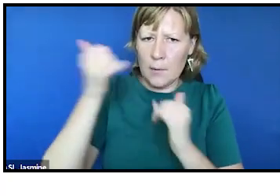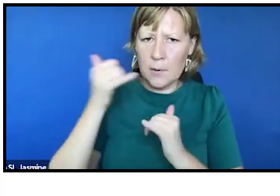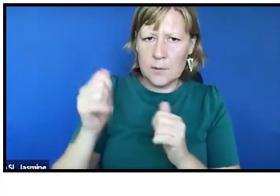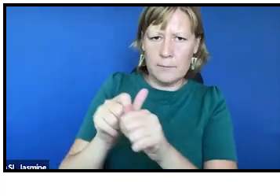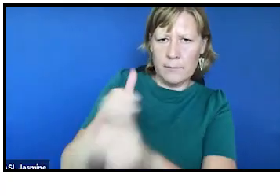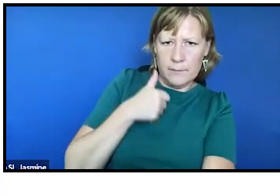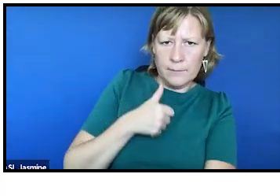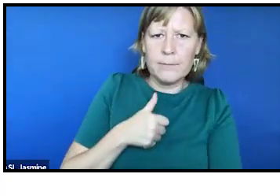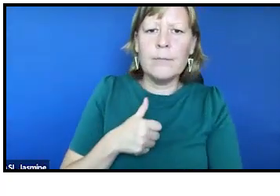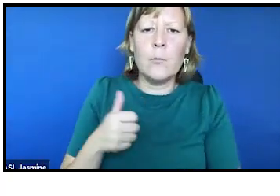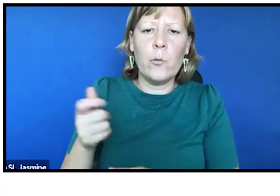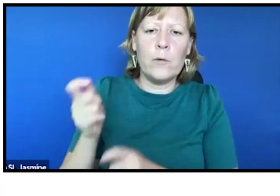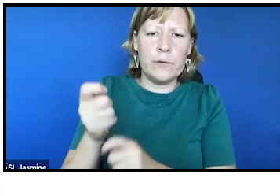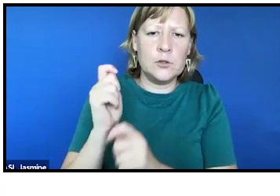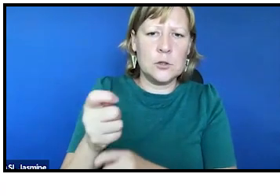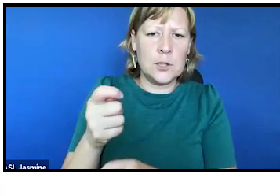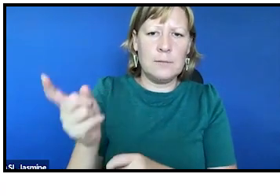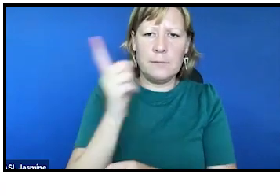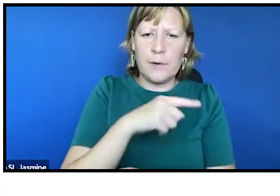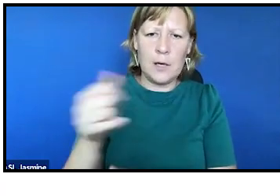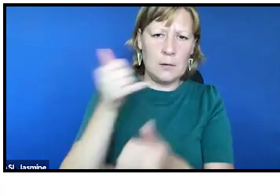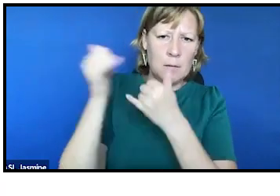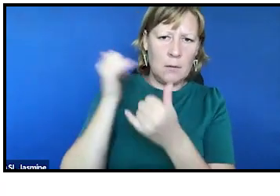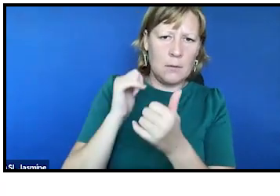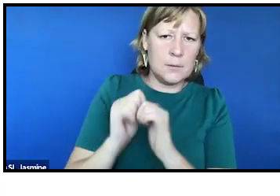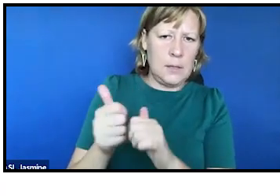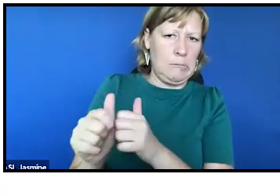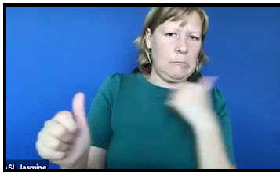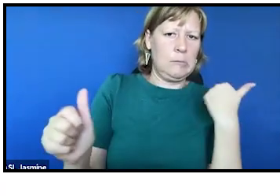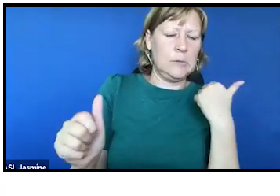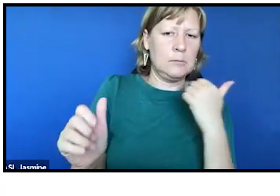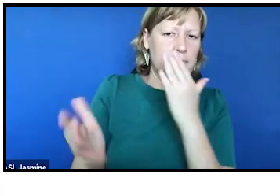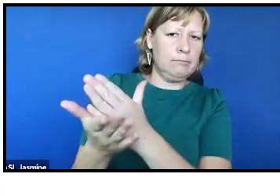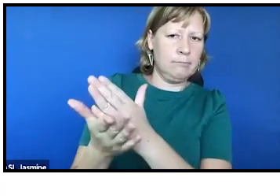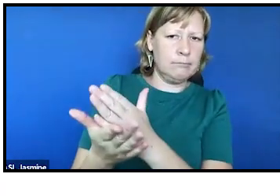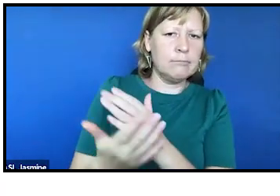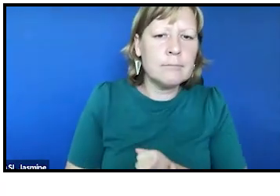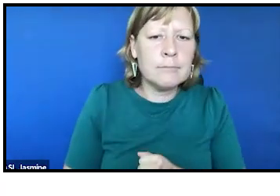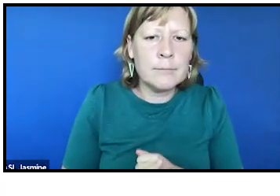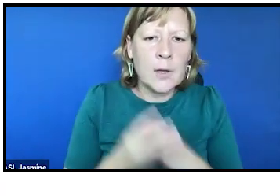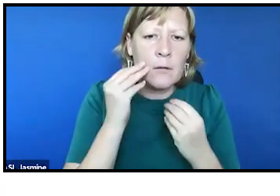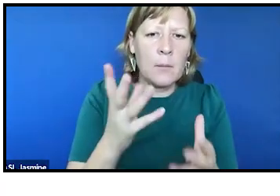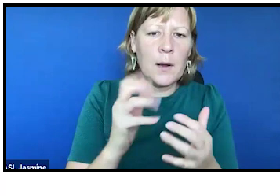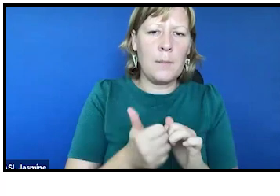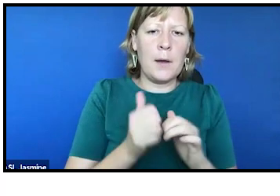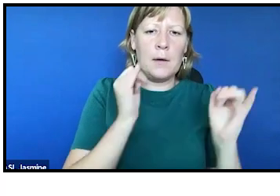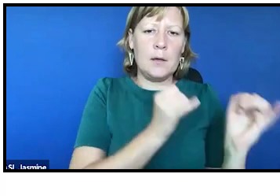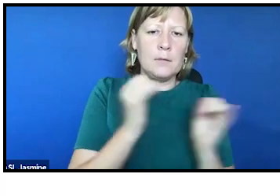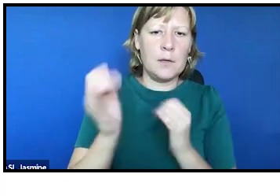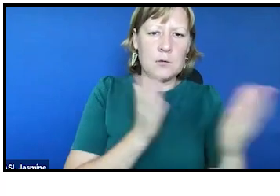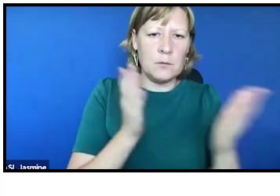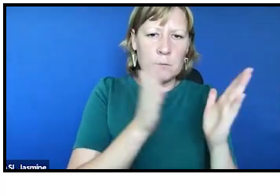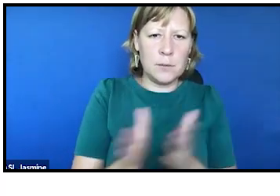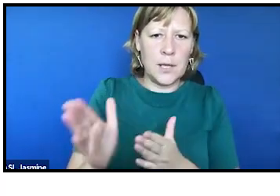plans, it's okay to change your mind, living on your own, mental health awareness and how to deal with stress, pet ownership, and what to do